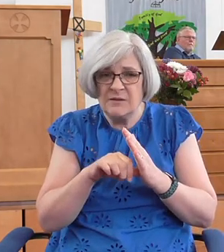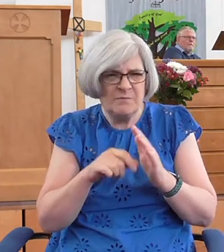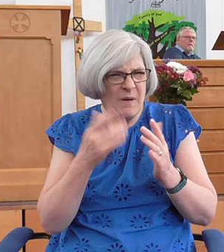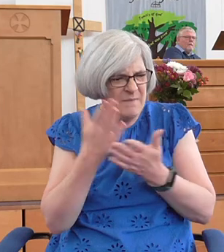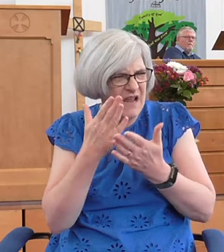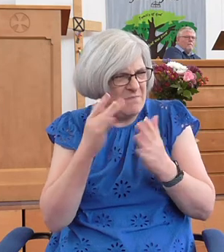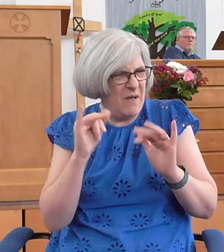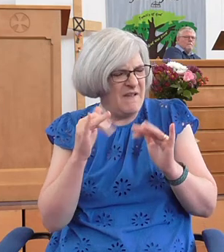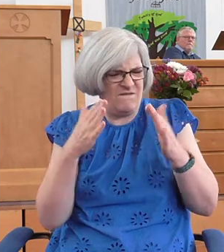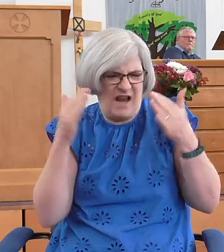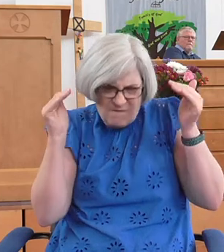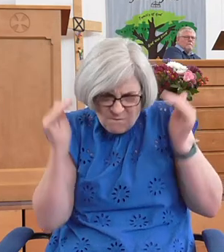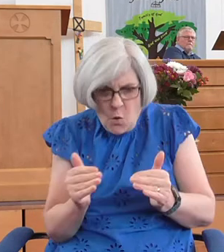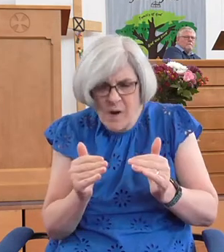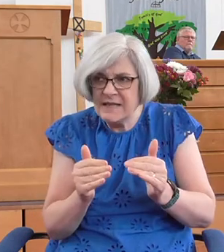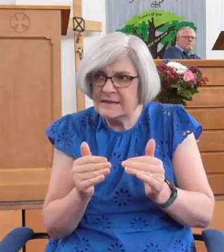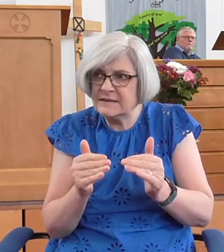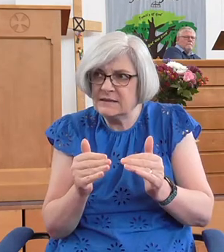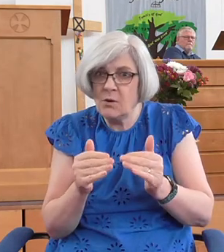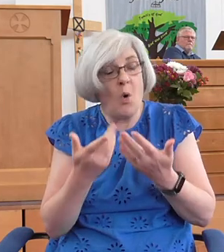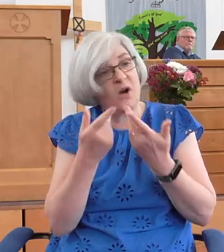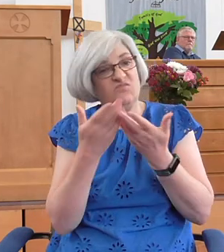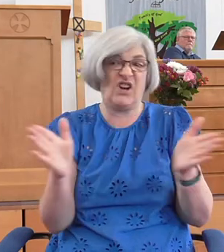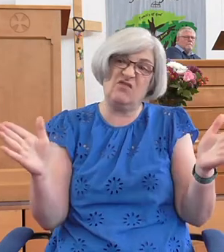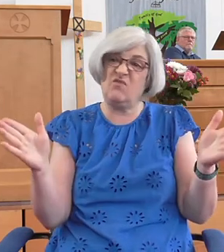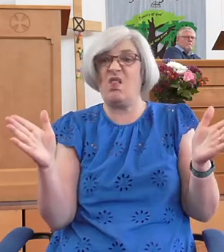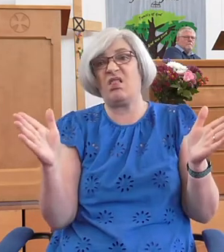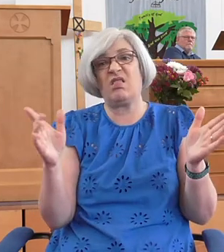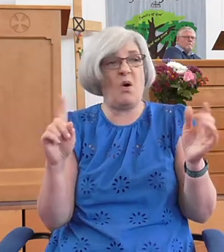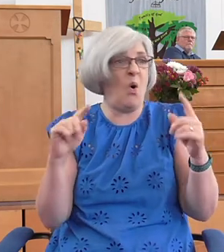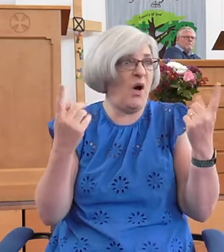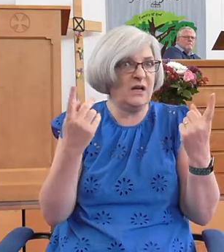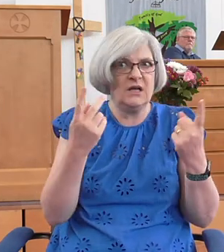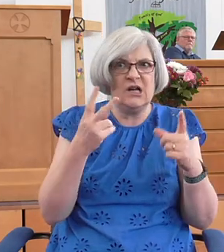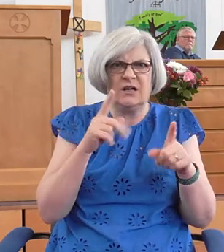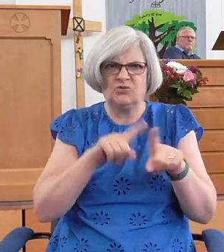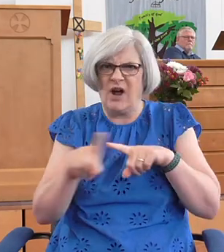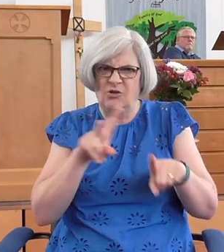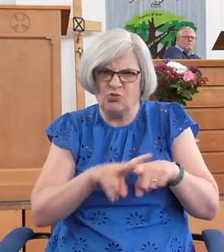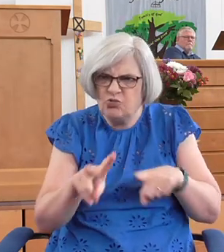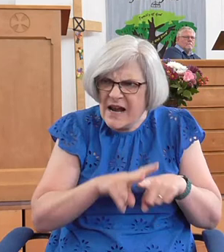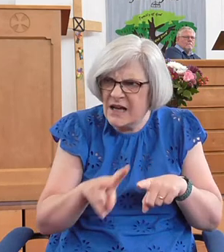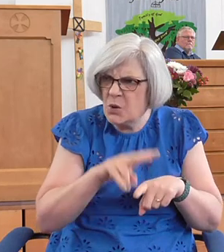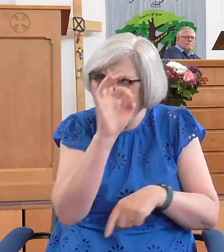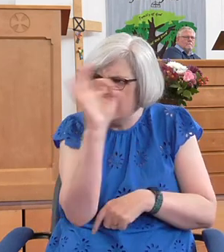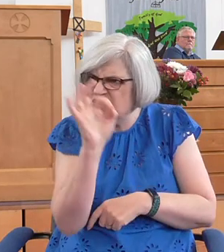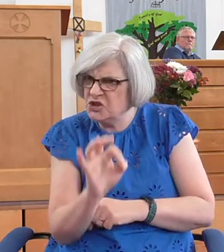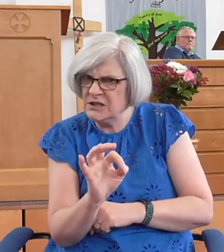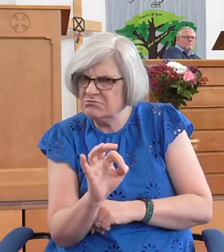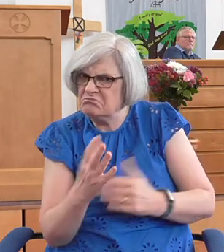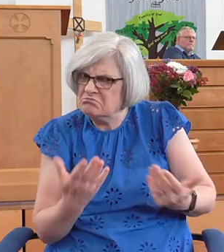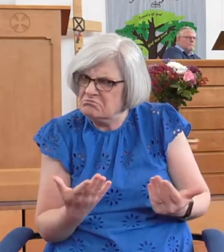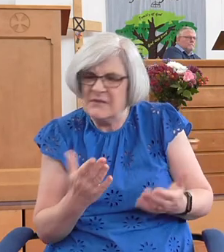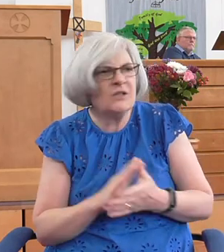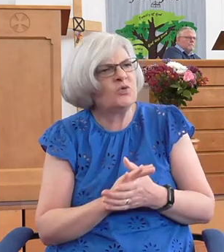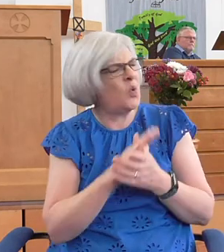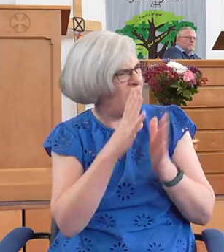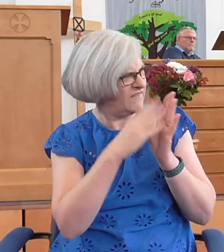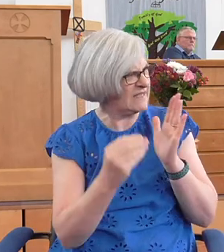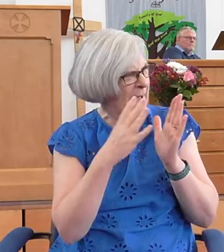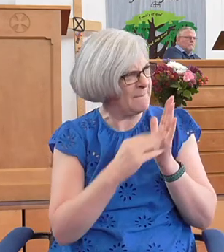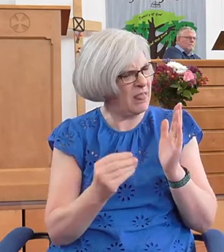to the module that you've been learning, or are they a bit cheeky or trying to trick you? So have you got any examples of